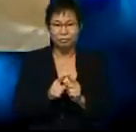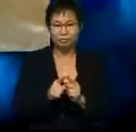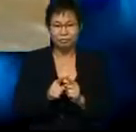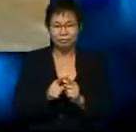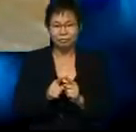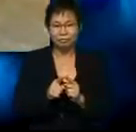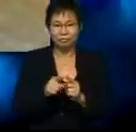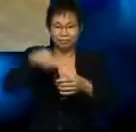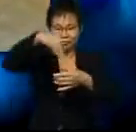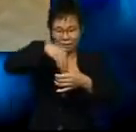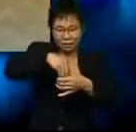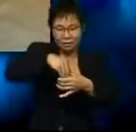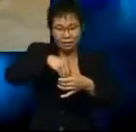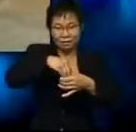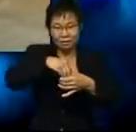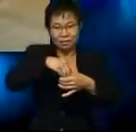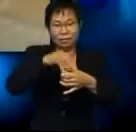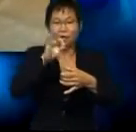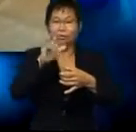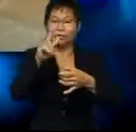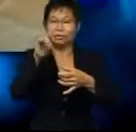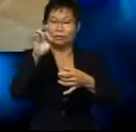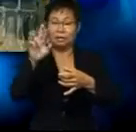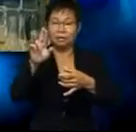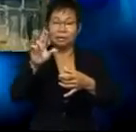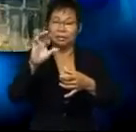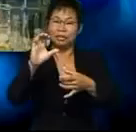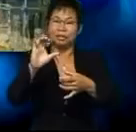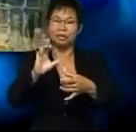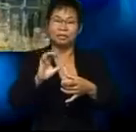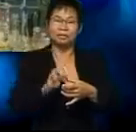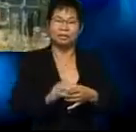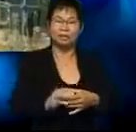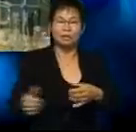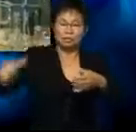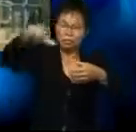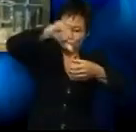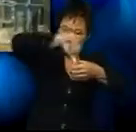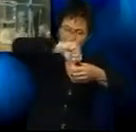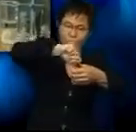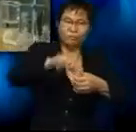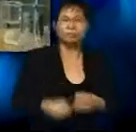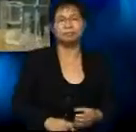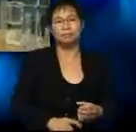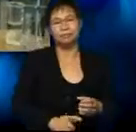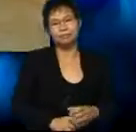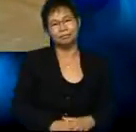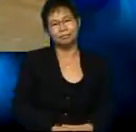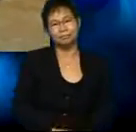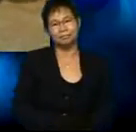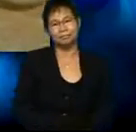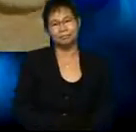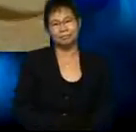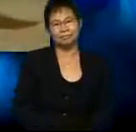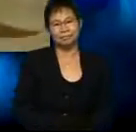Put it inside the filter funnel and pour the solution into it.